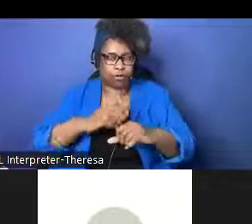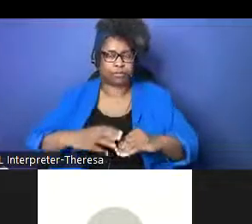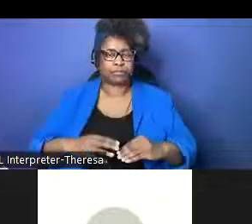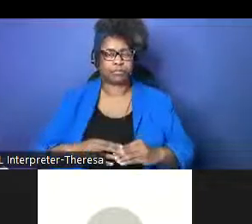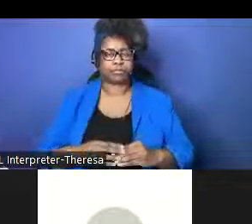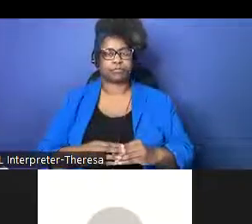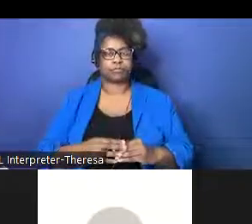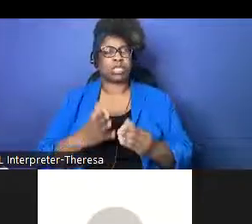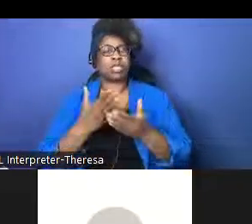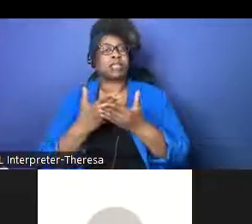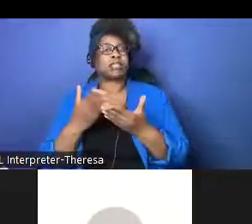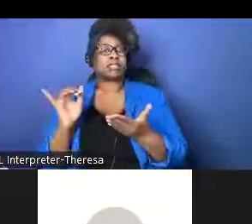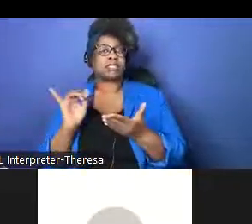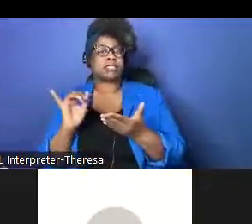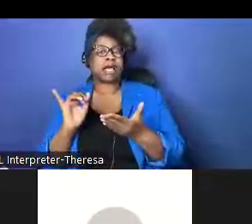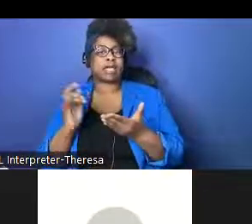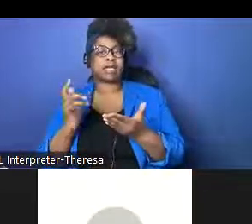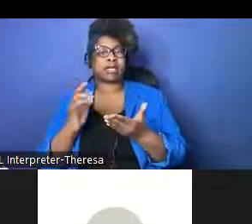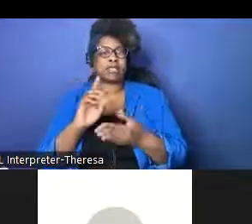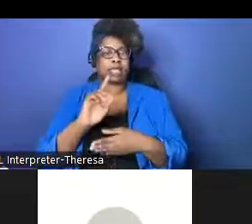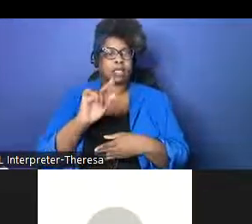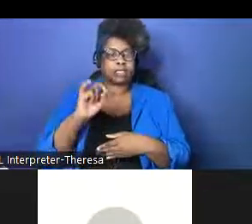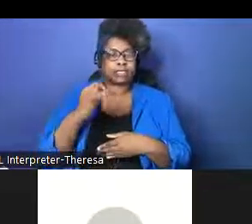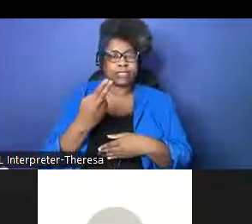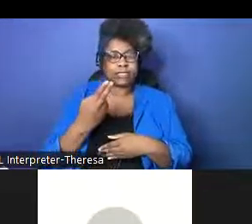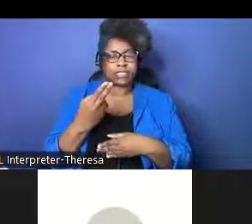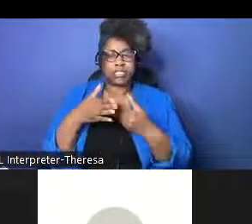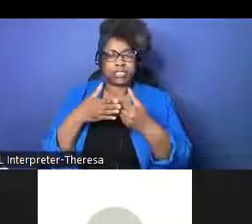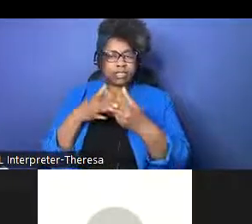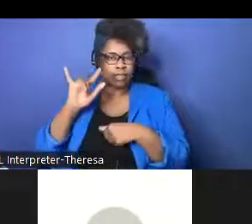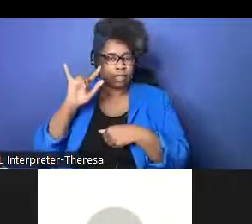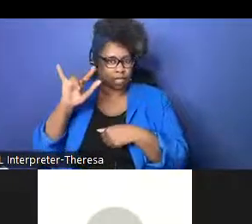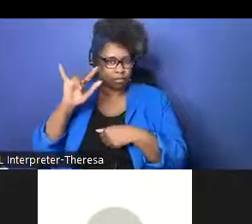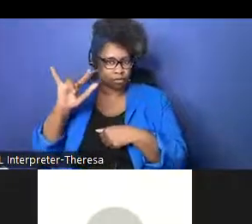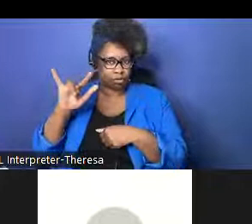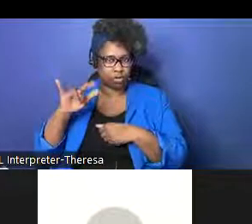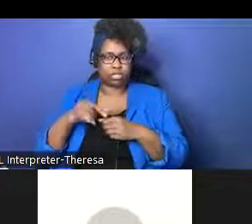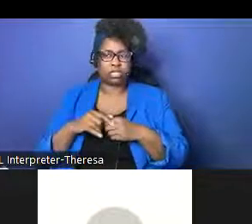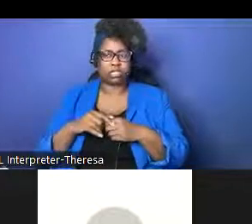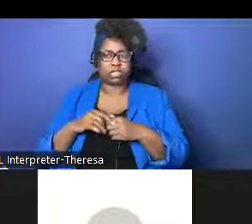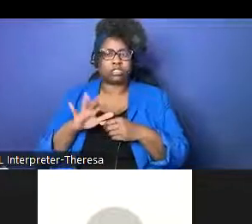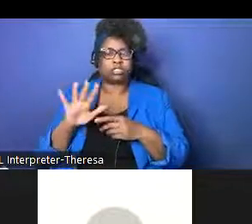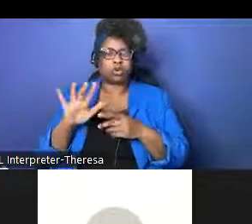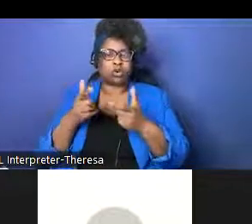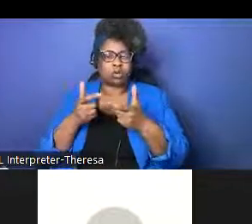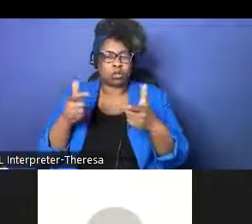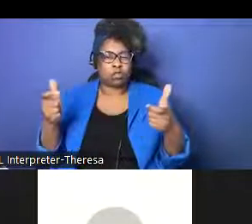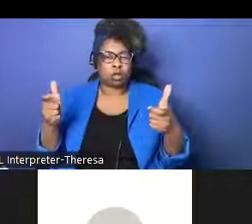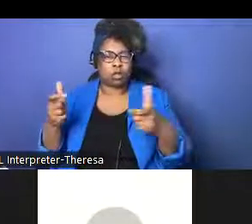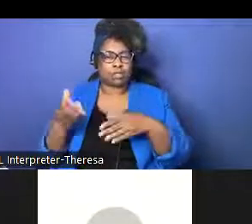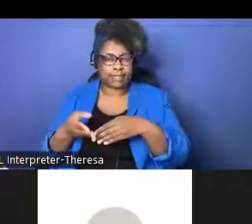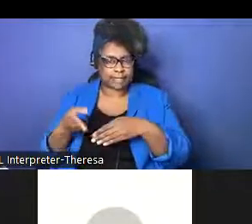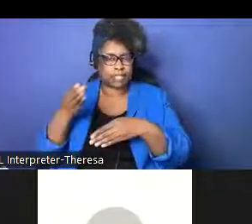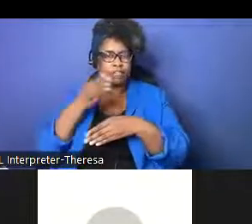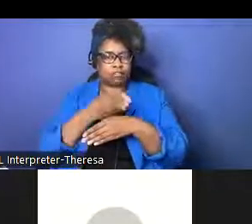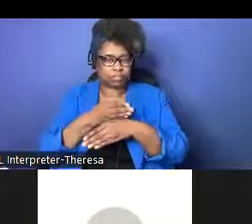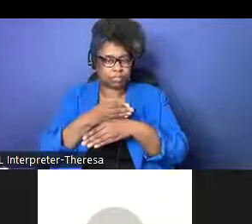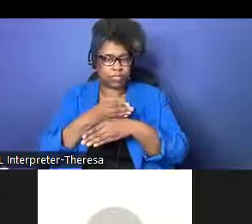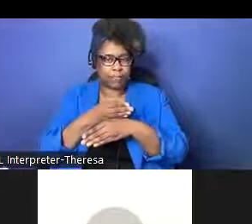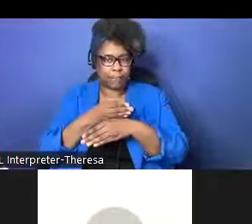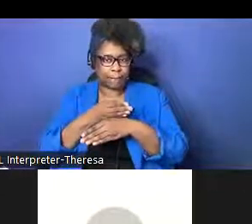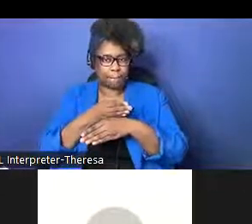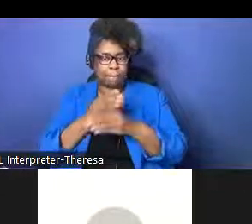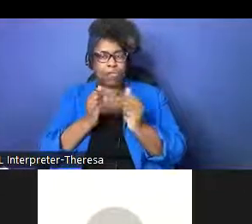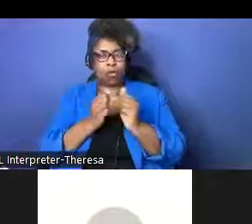things like on the peripheral ditch around the airport, large scale capacity increases potentially tied in with